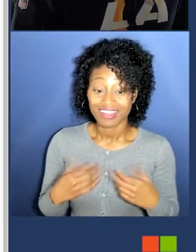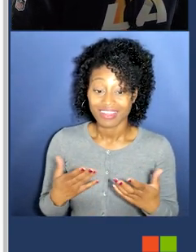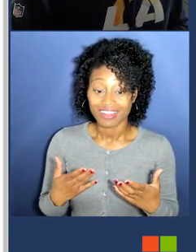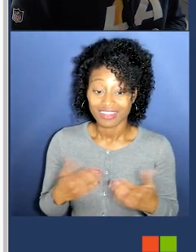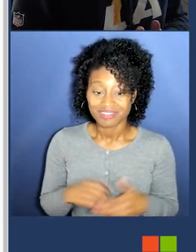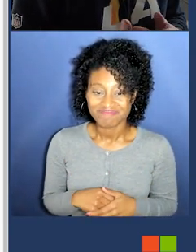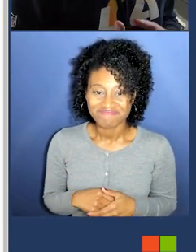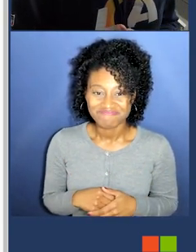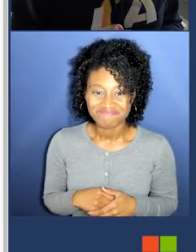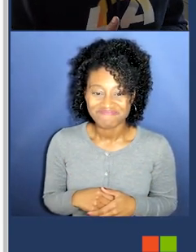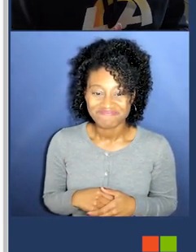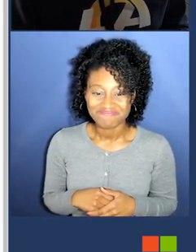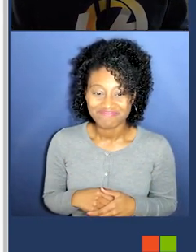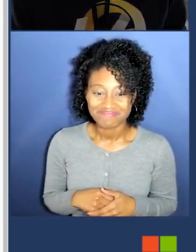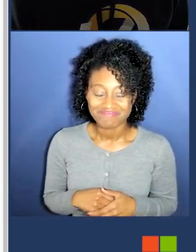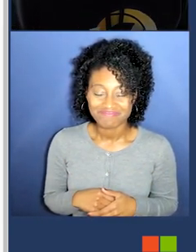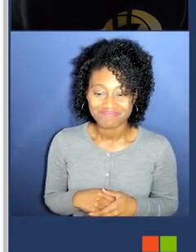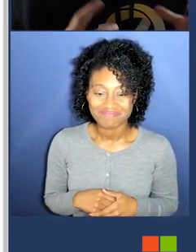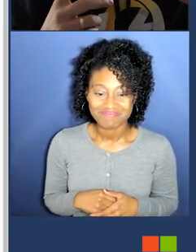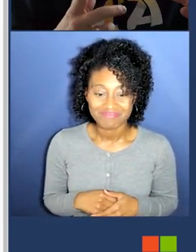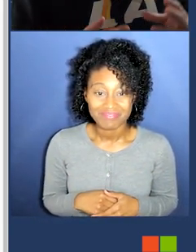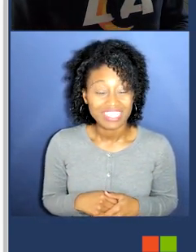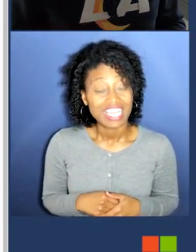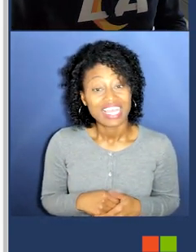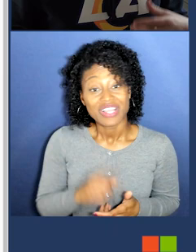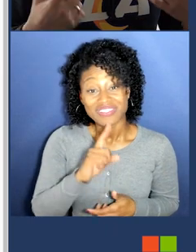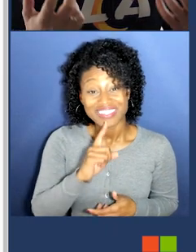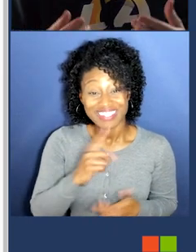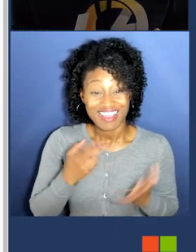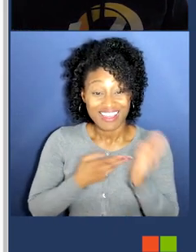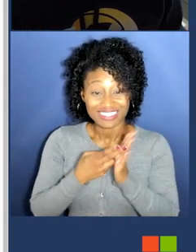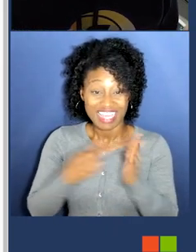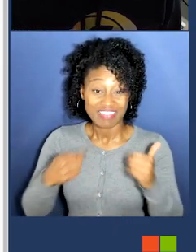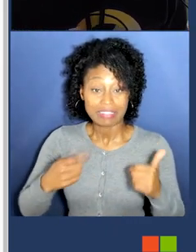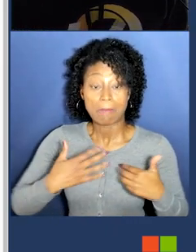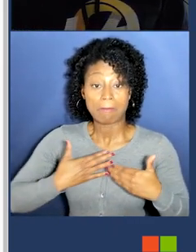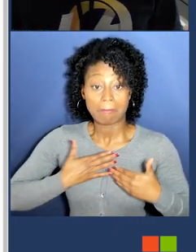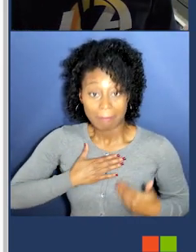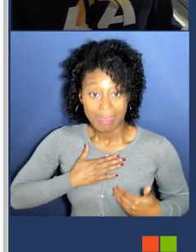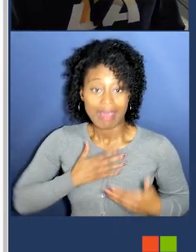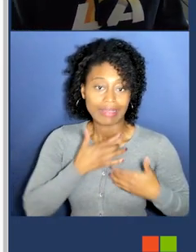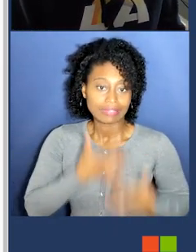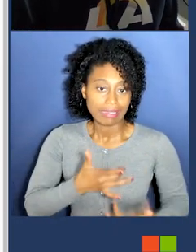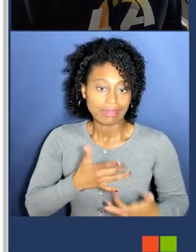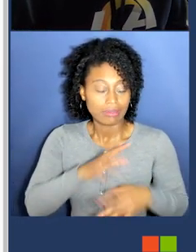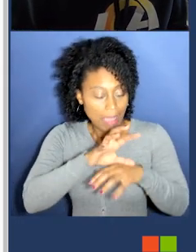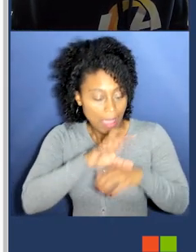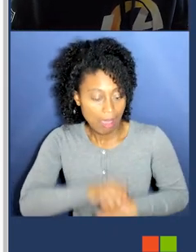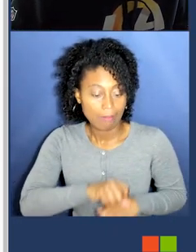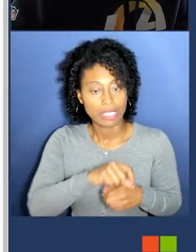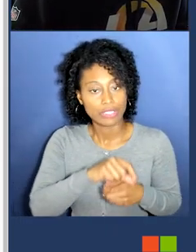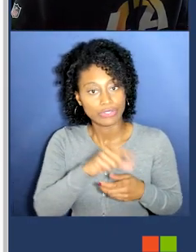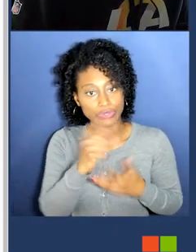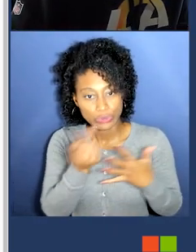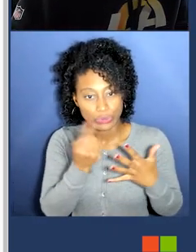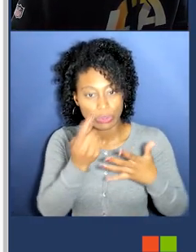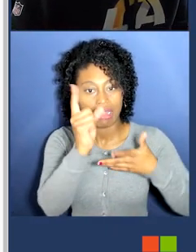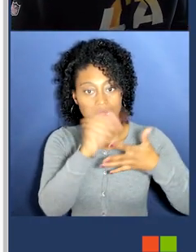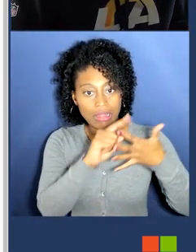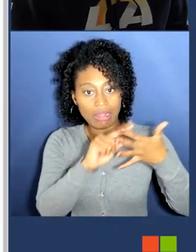presentation. Sure, this is pure rubber ducking, showing someone else your program and then